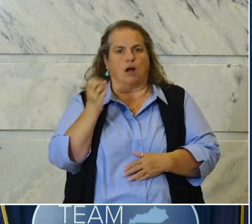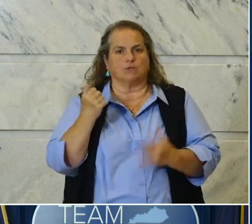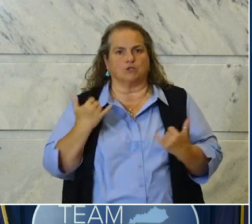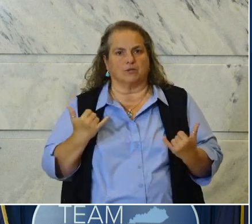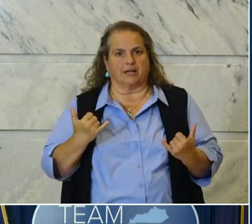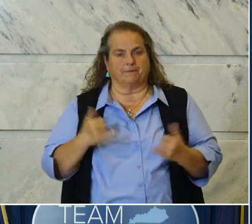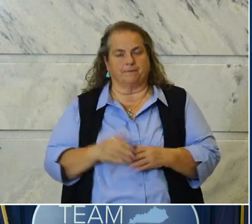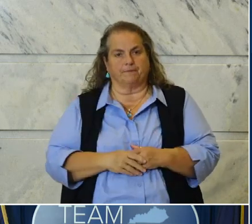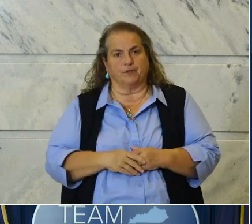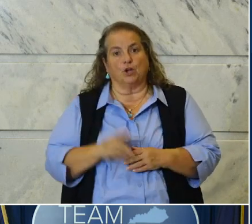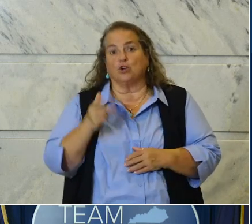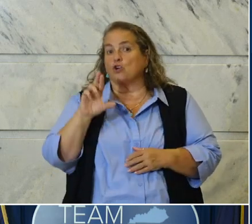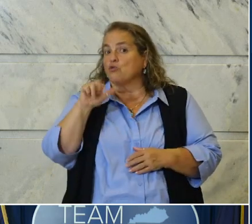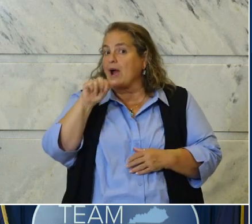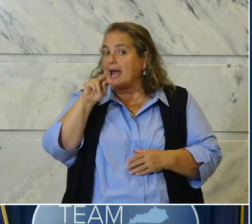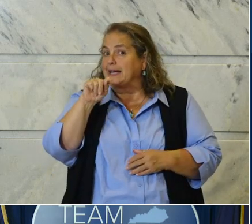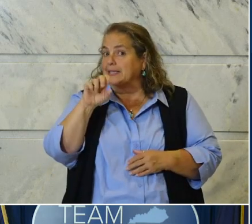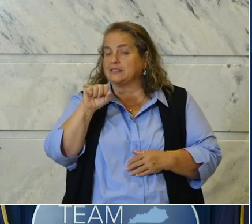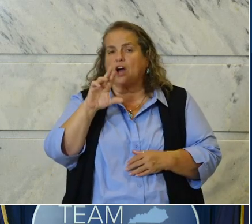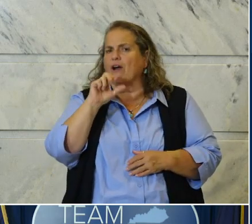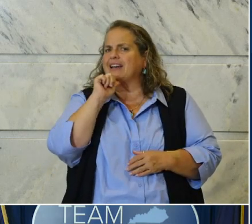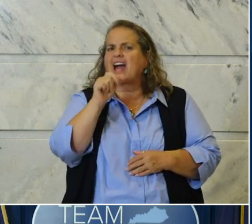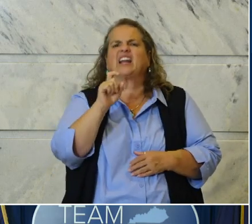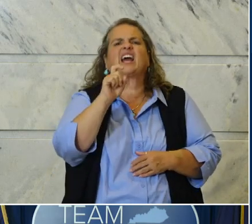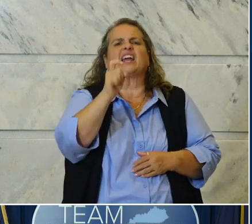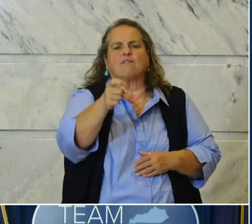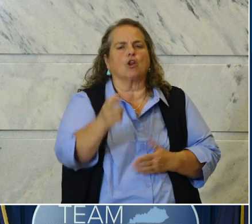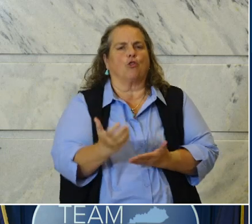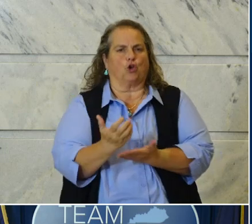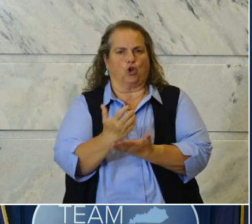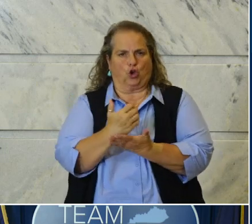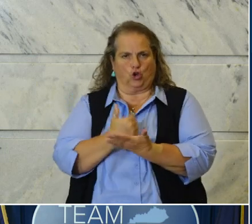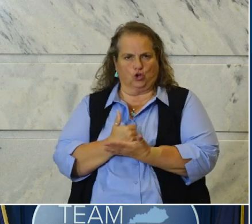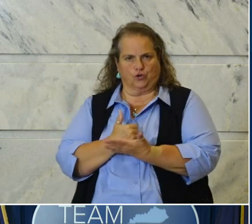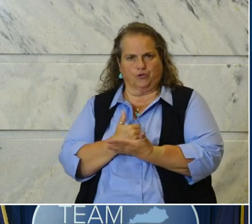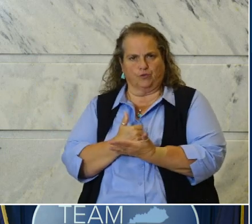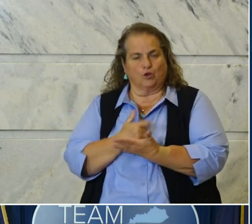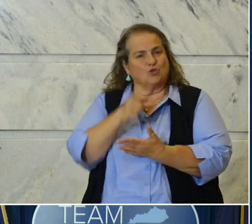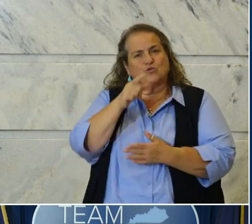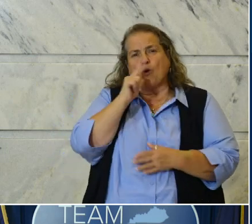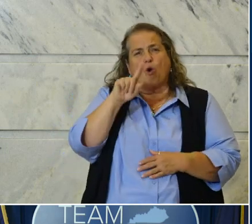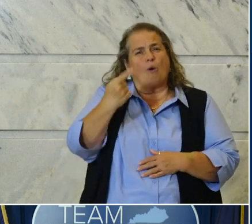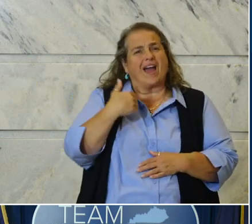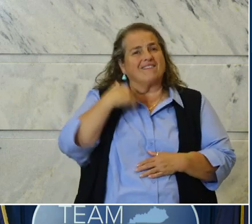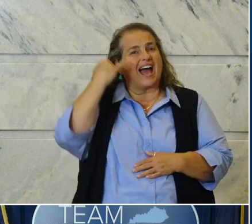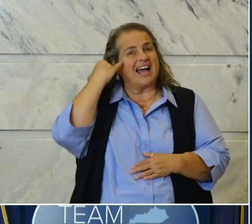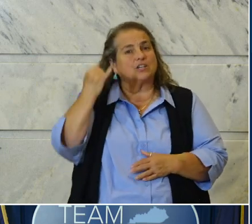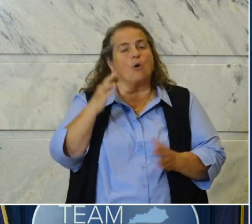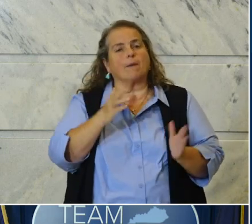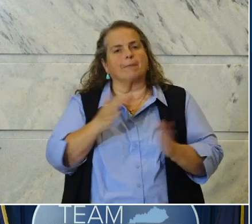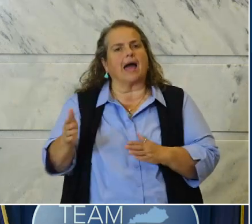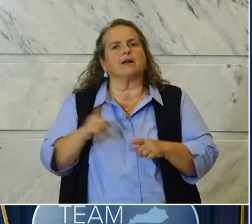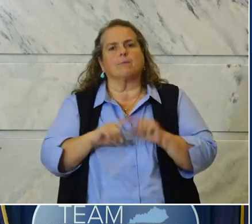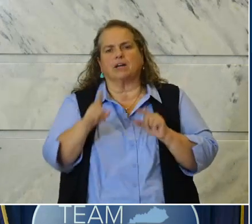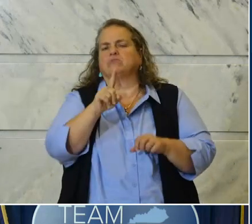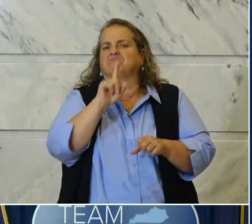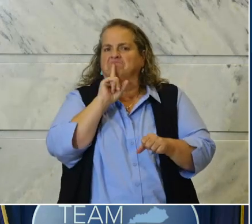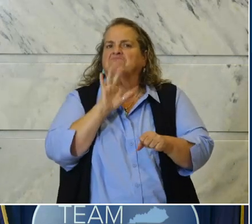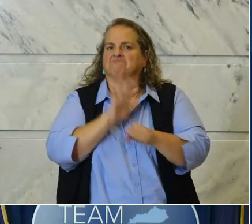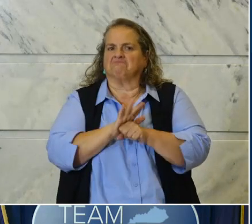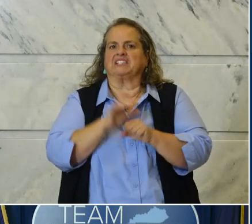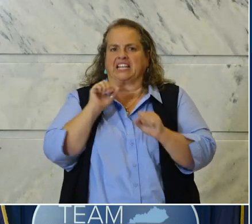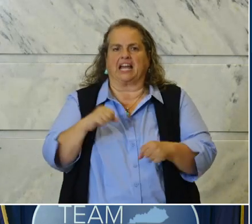given, they're earned. It means you don't just have an idea, you don't just have a plan, but you can deliver and create a better